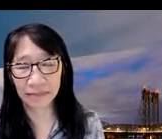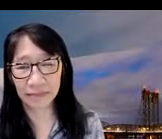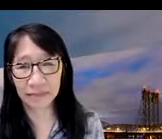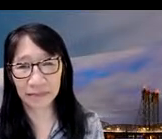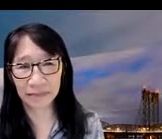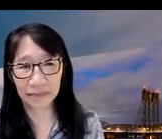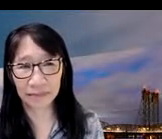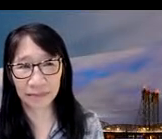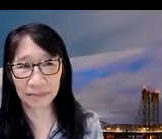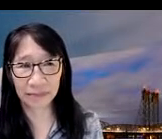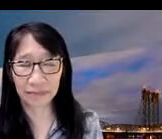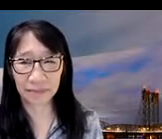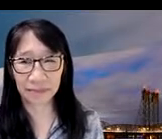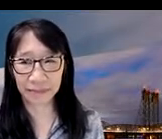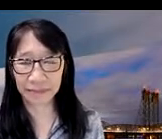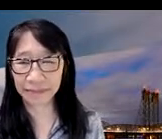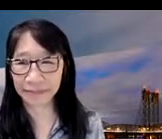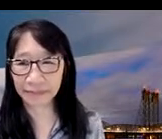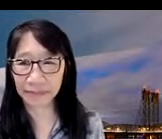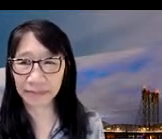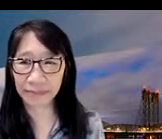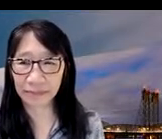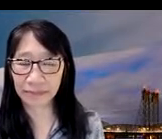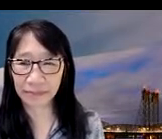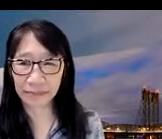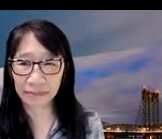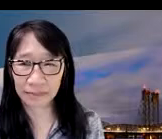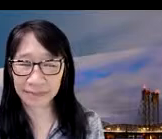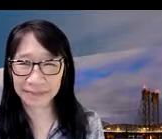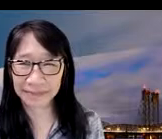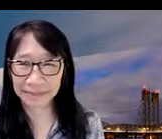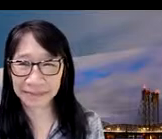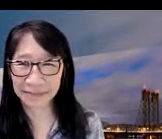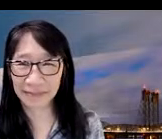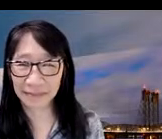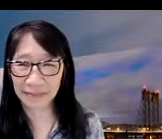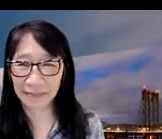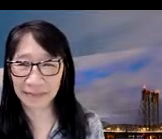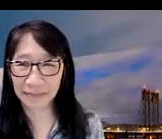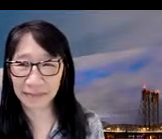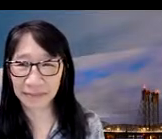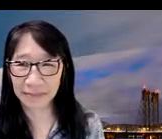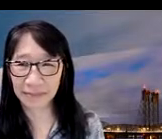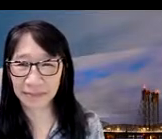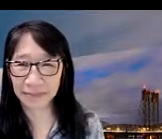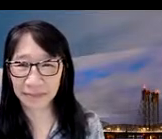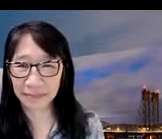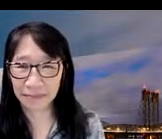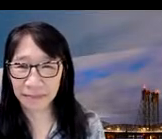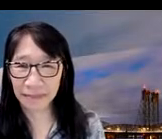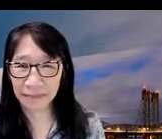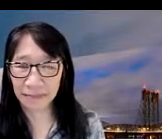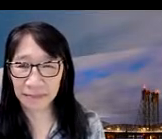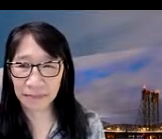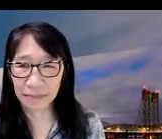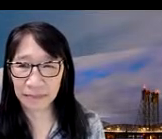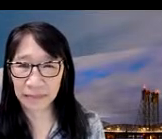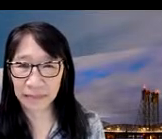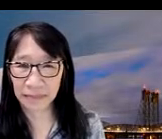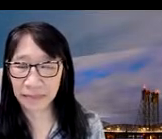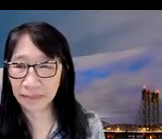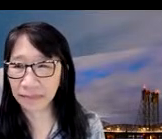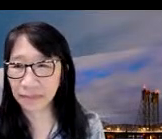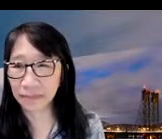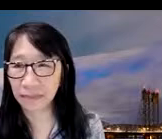somebody that's using a wheelchair might be fit, which I'm actually not, it's just really difficult